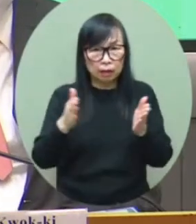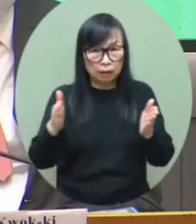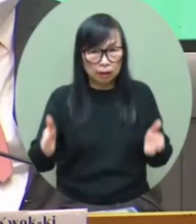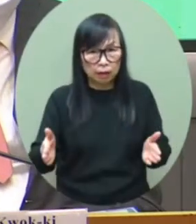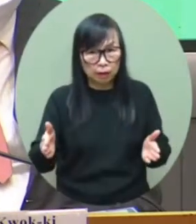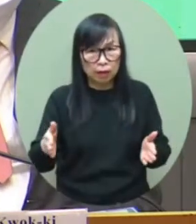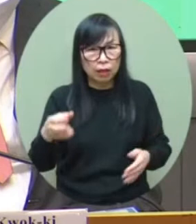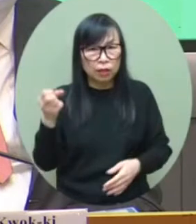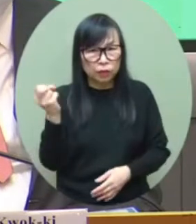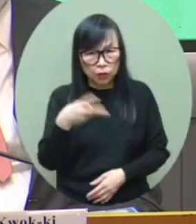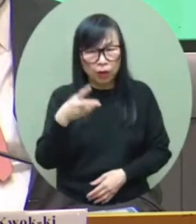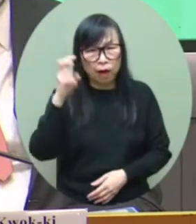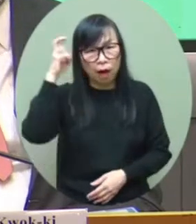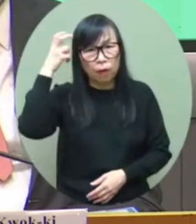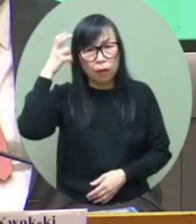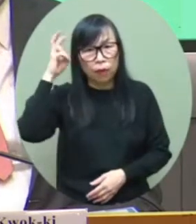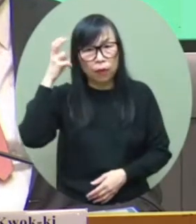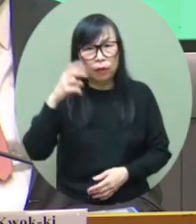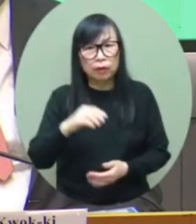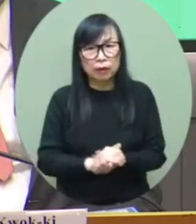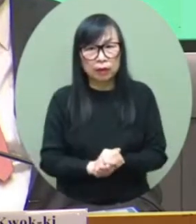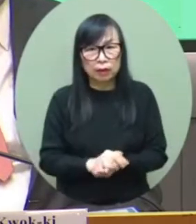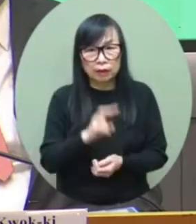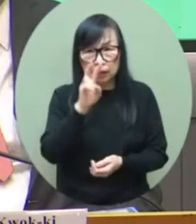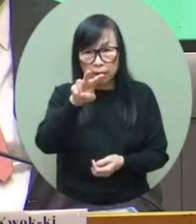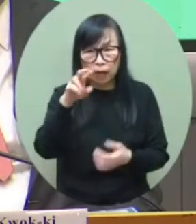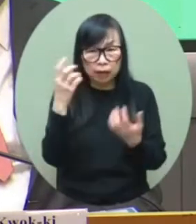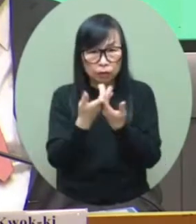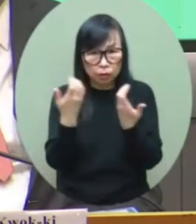data, and then we'll decide at the next step.